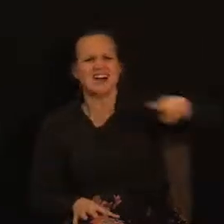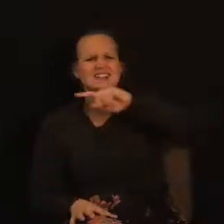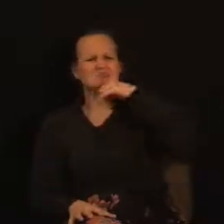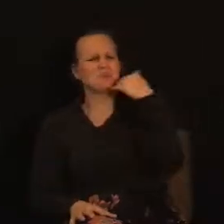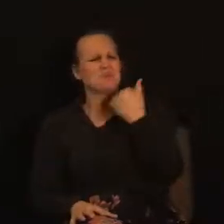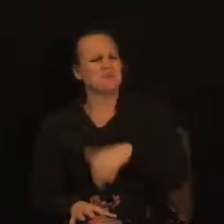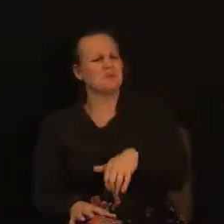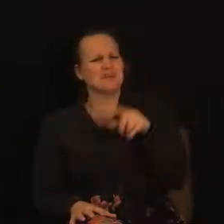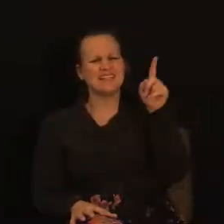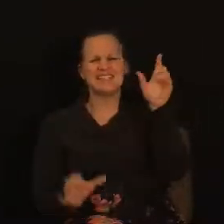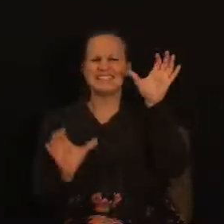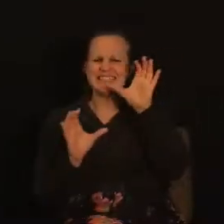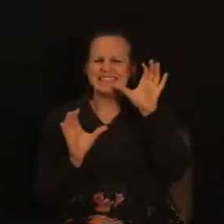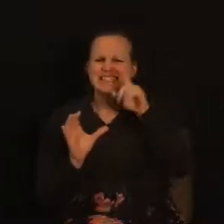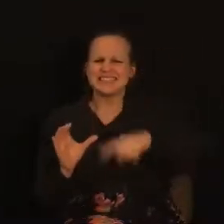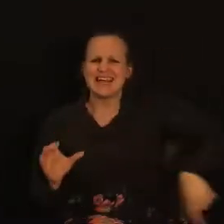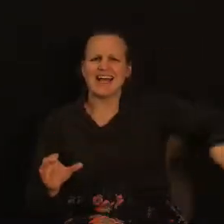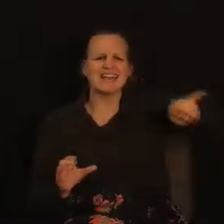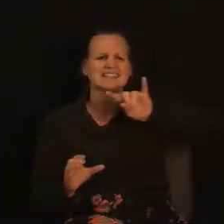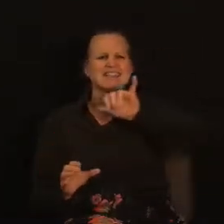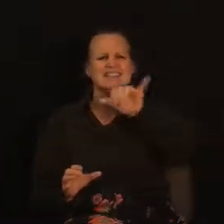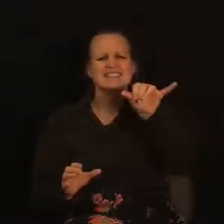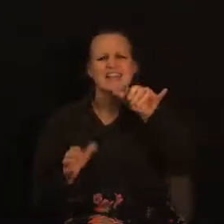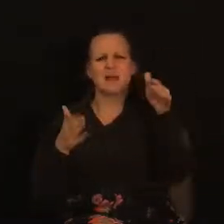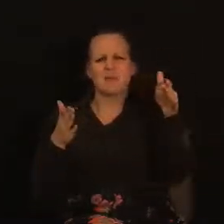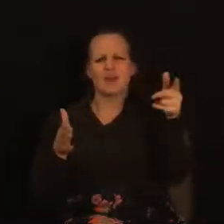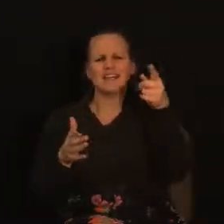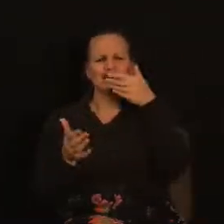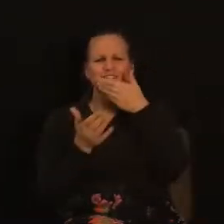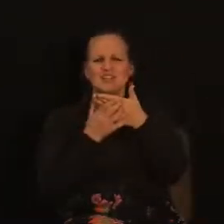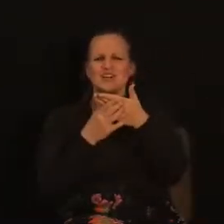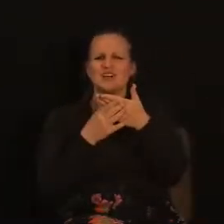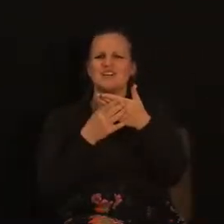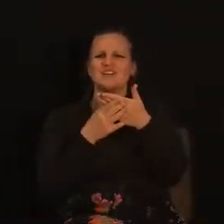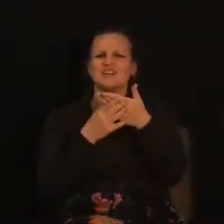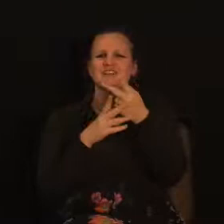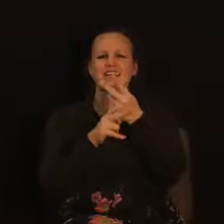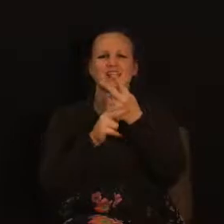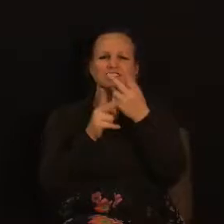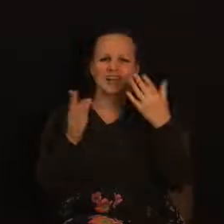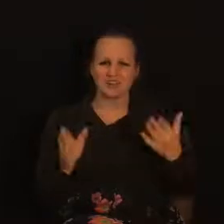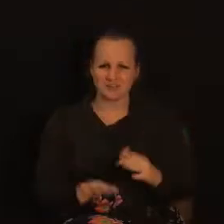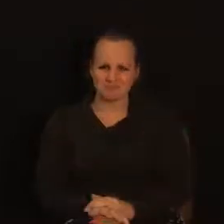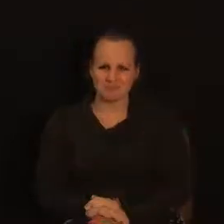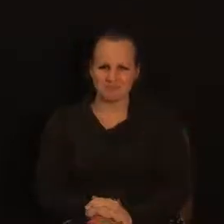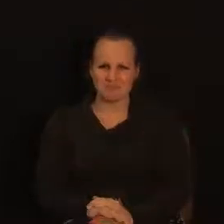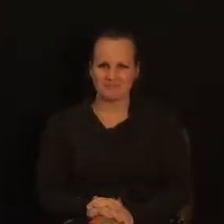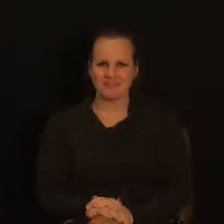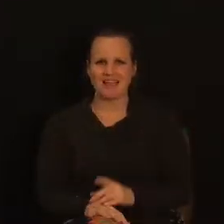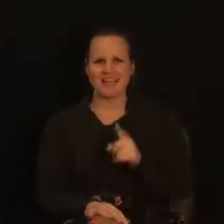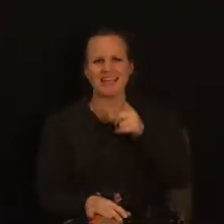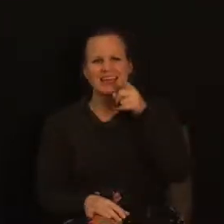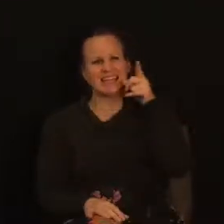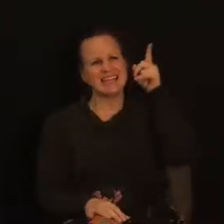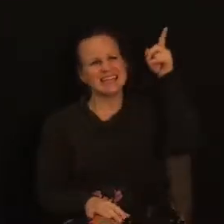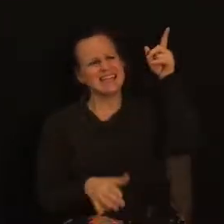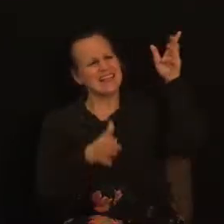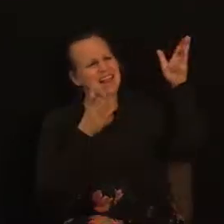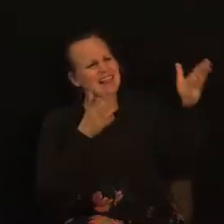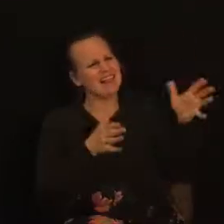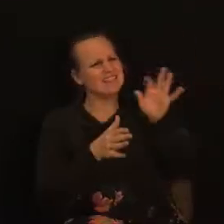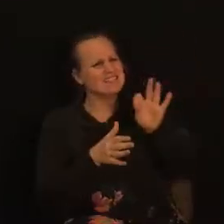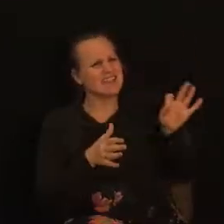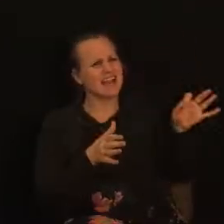way. You know, he is the good shepherd. He's the one who leaves the 99 to go after the